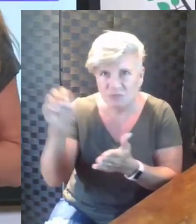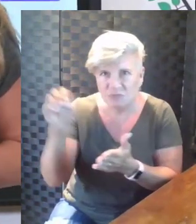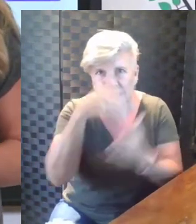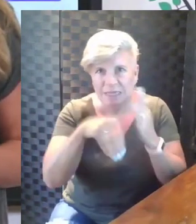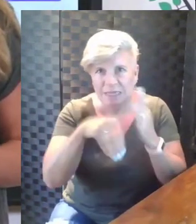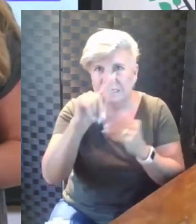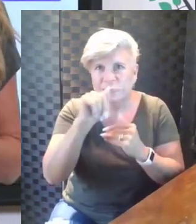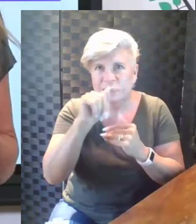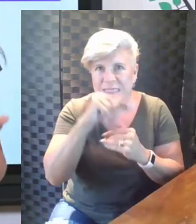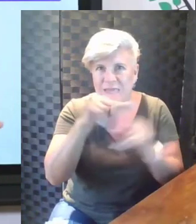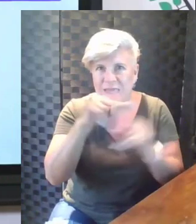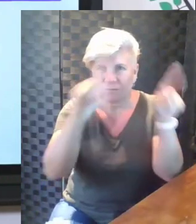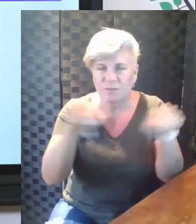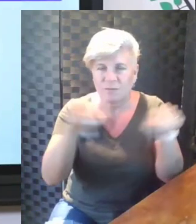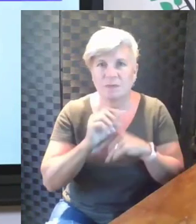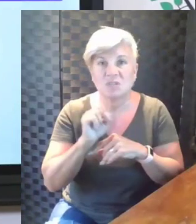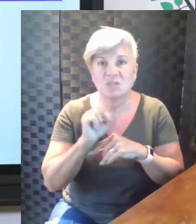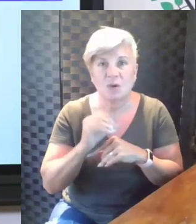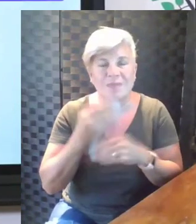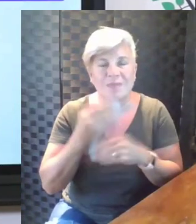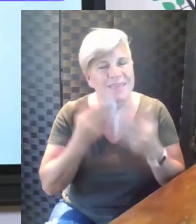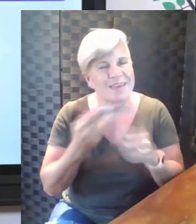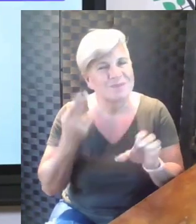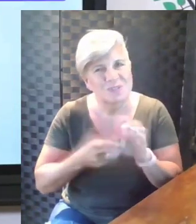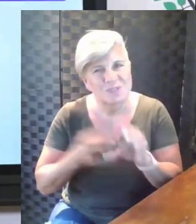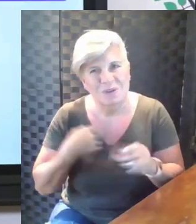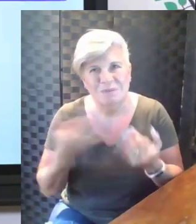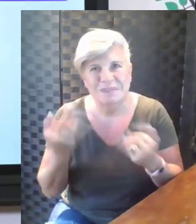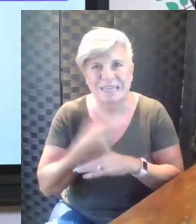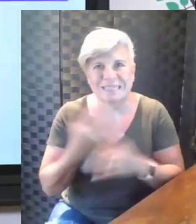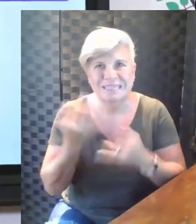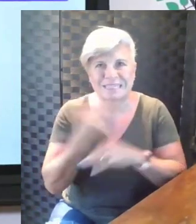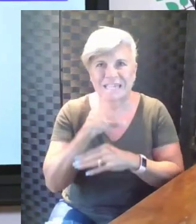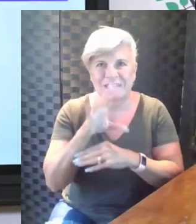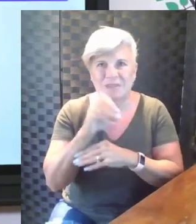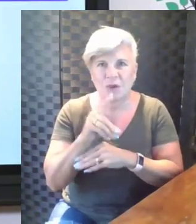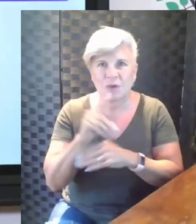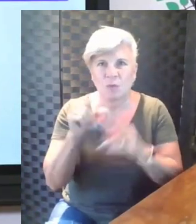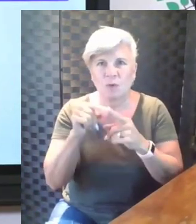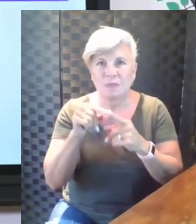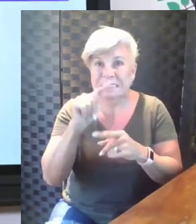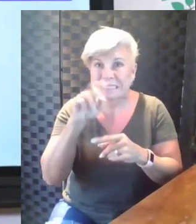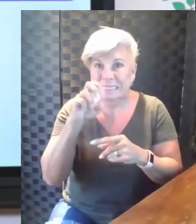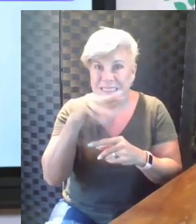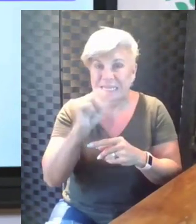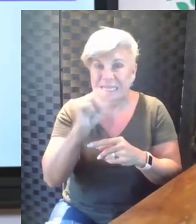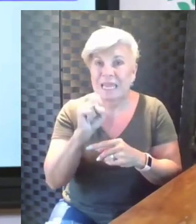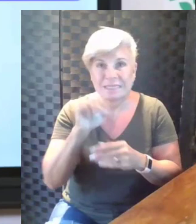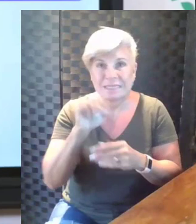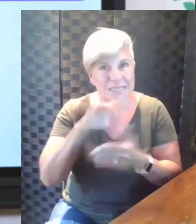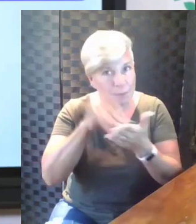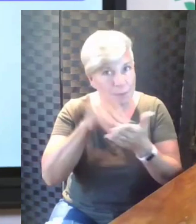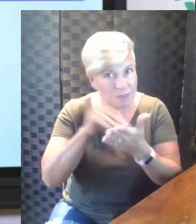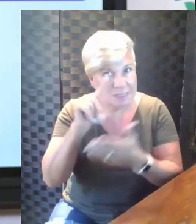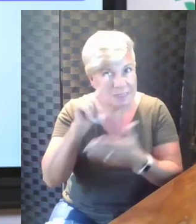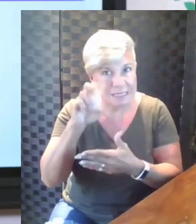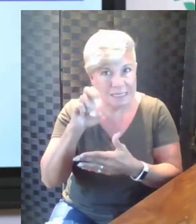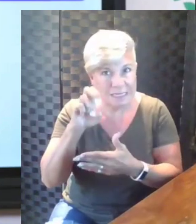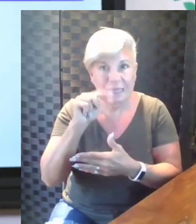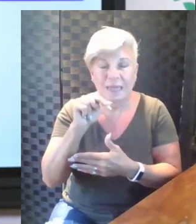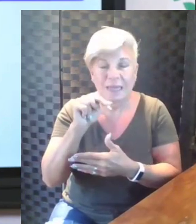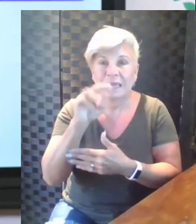isolate those groups of 10. So thank you for joining me today. Today's code word is tens, like we've been learning, tens,